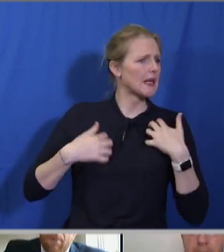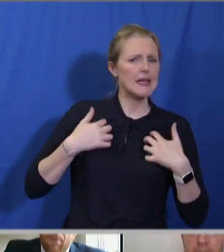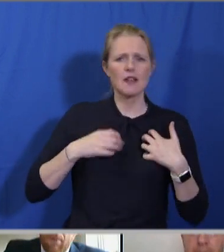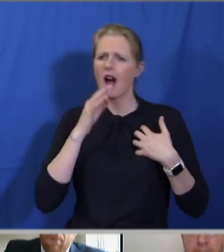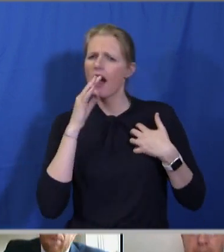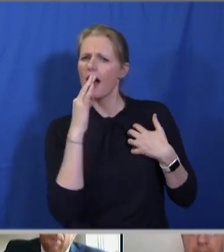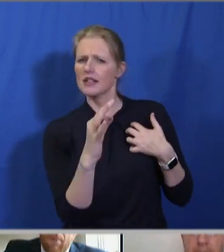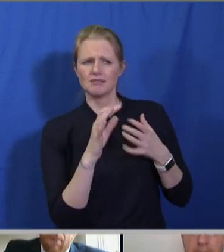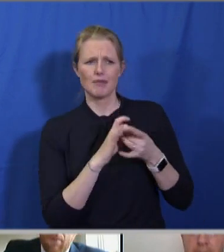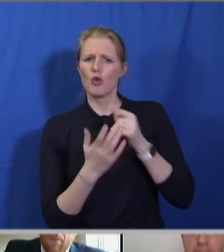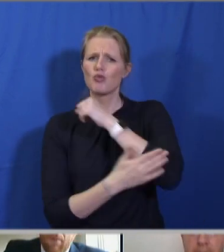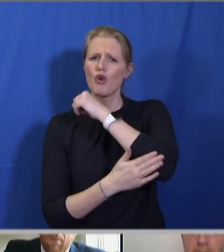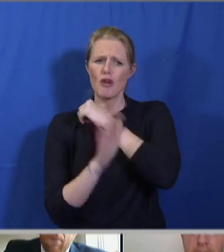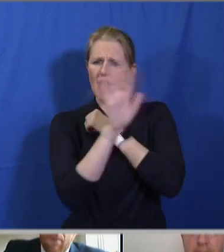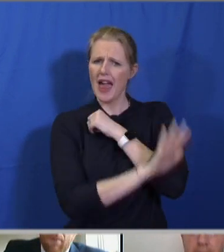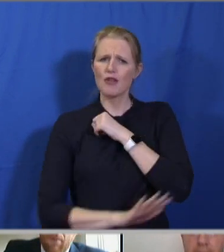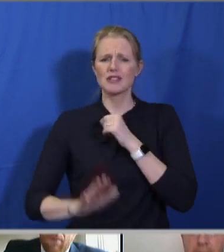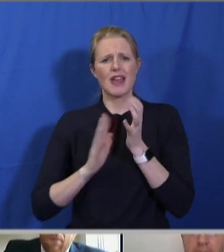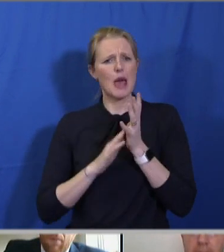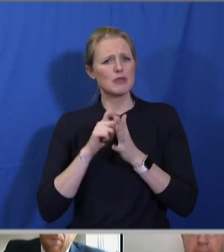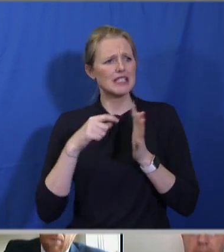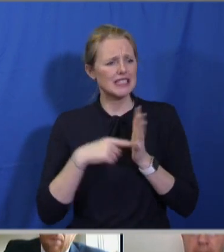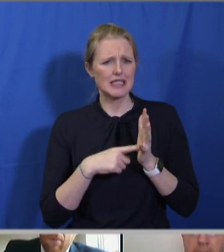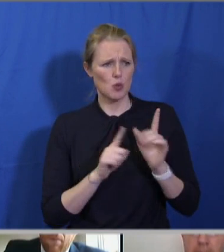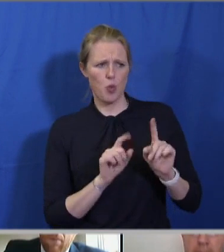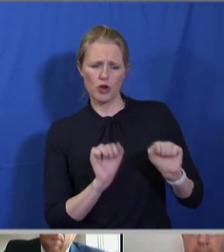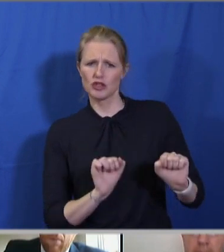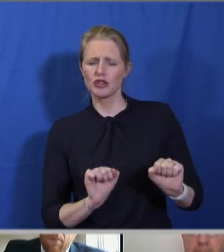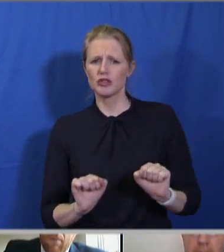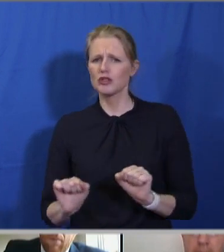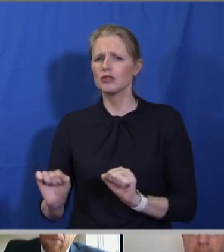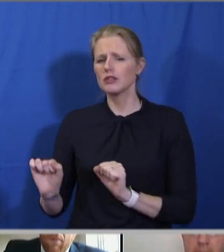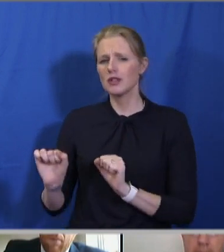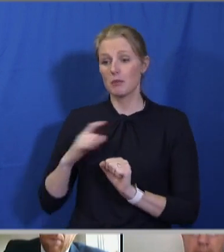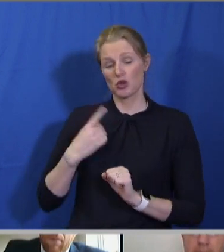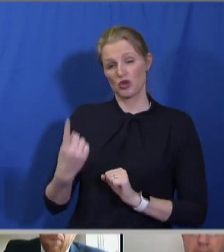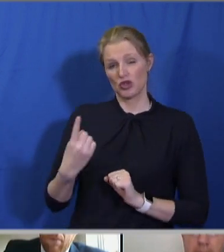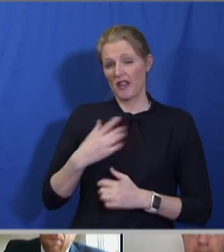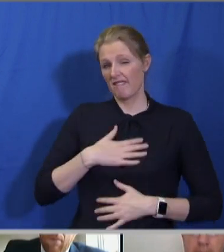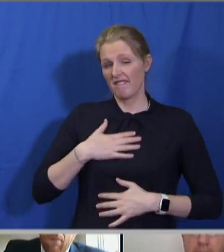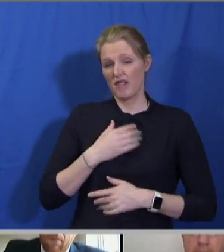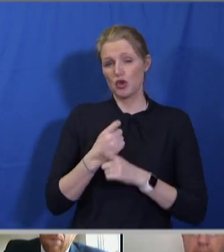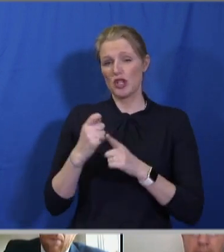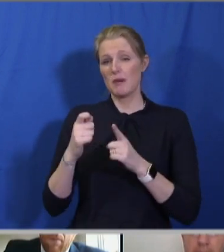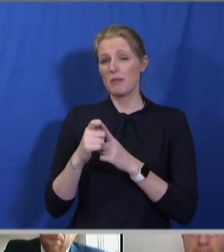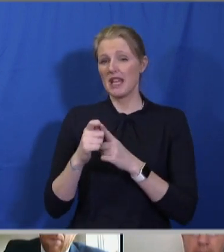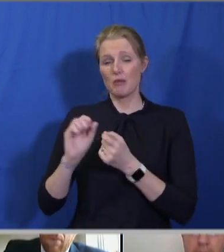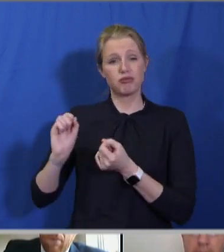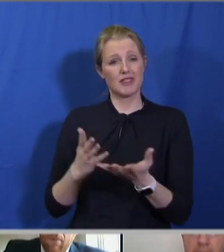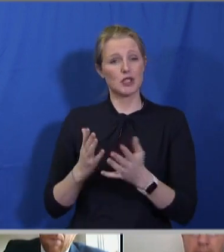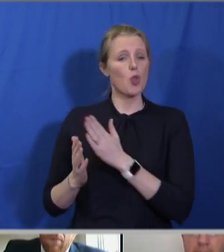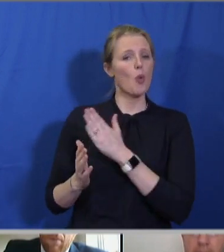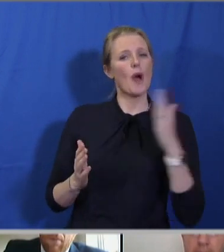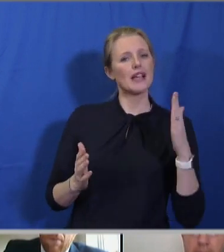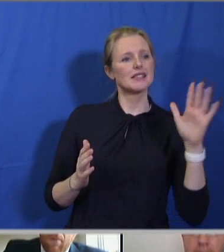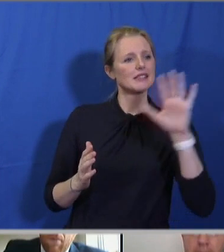around those MDTs, and she's very concerned, obviously, about the GP provision in the west of